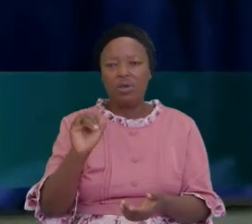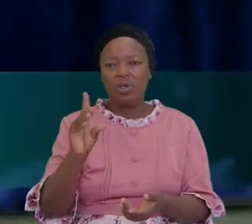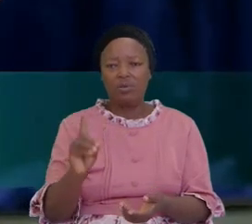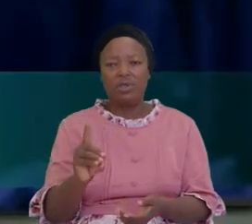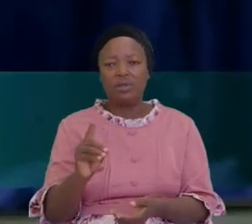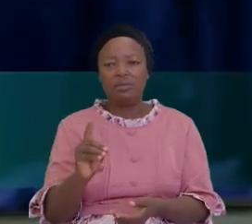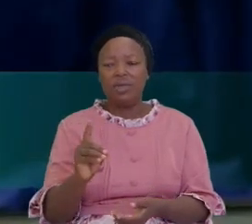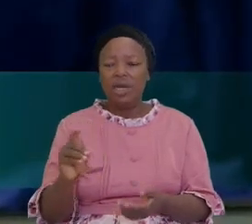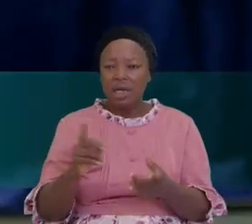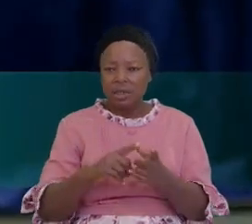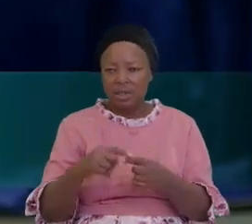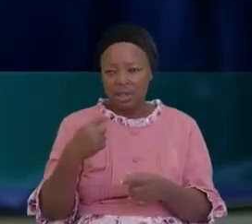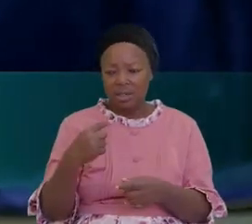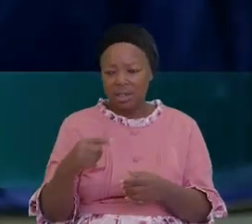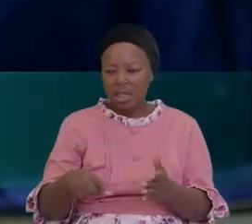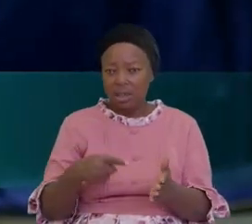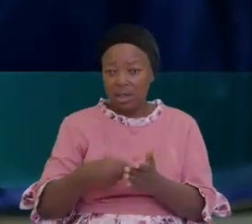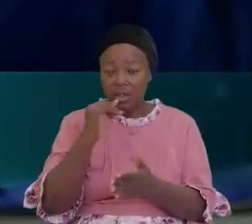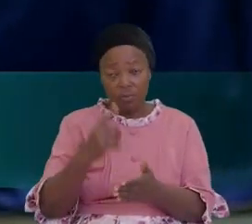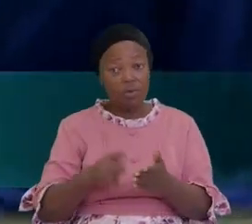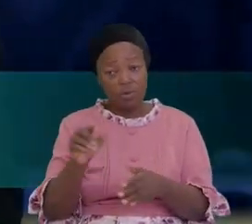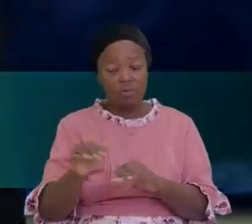And he says, this bottle, what you will do,